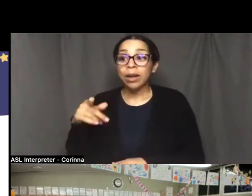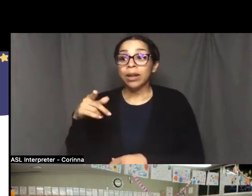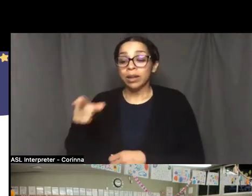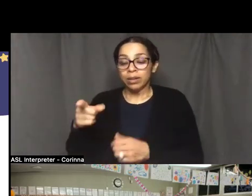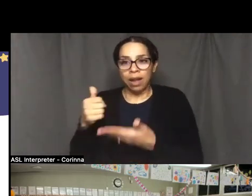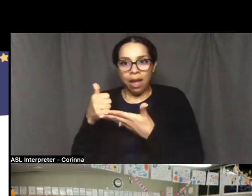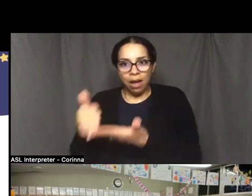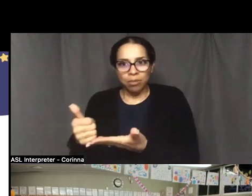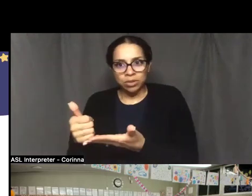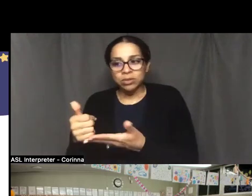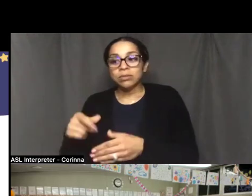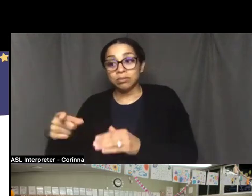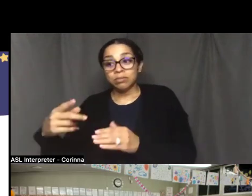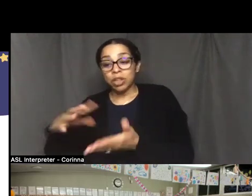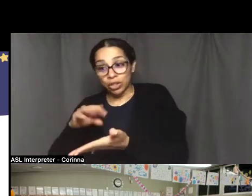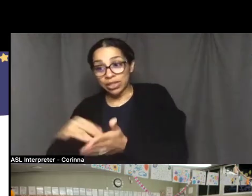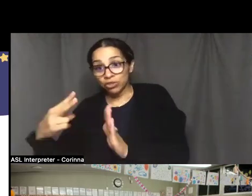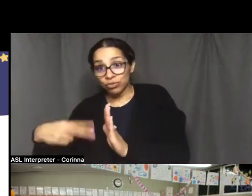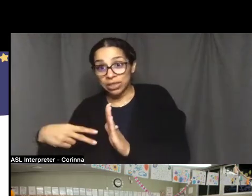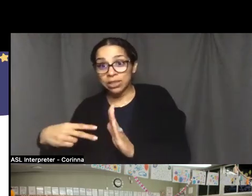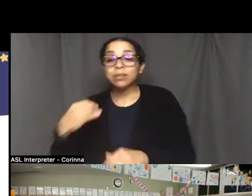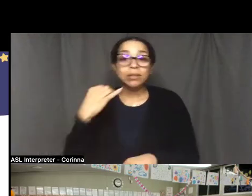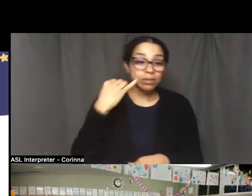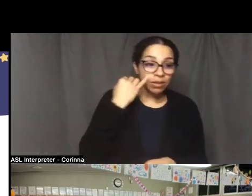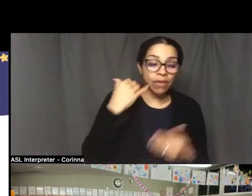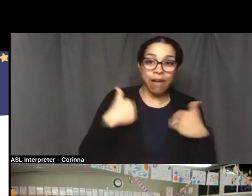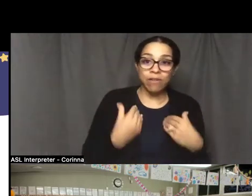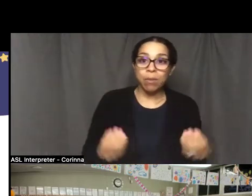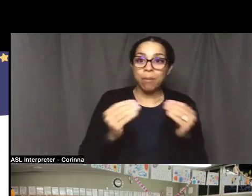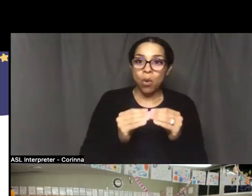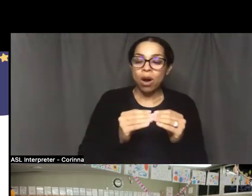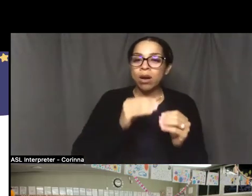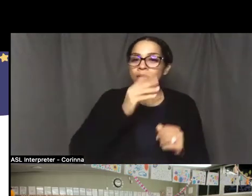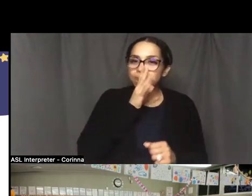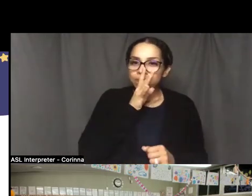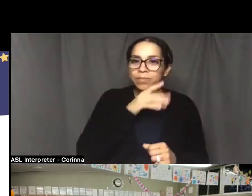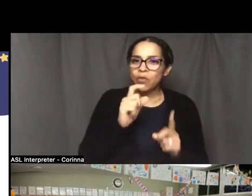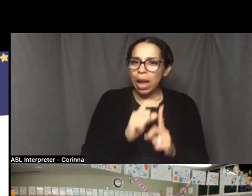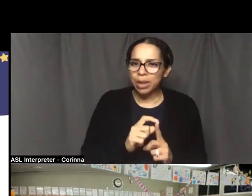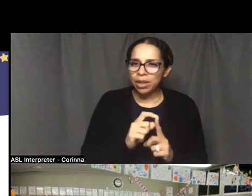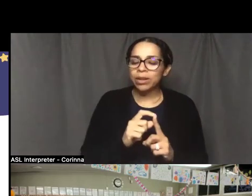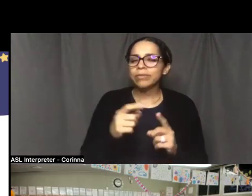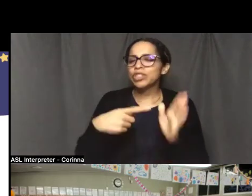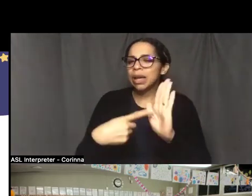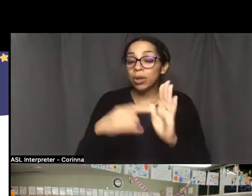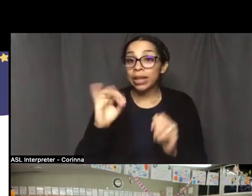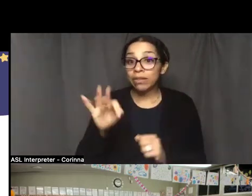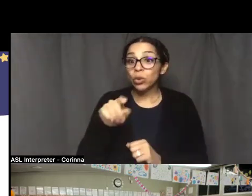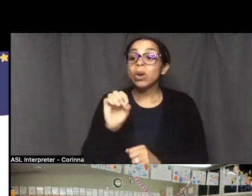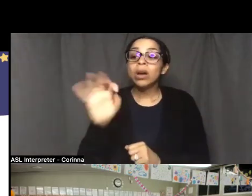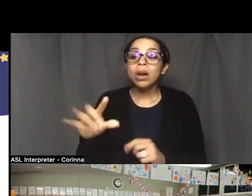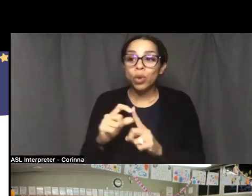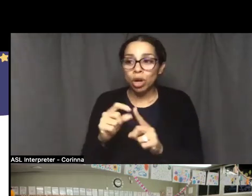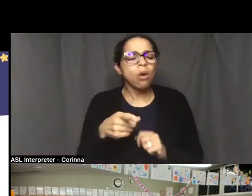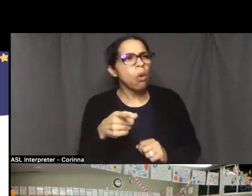the more oral vocabulary they have. So when they understand, like if you're saying a word to them, they've heard it before, it really helps them when they're learning